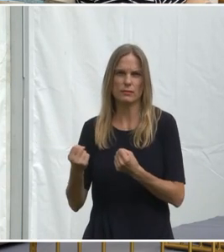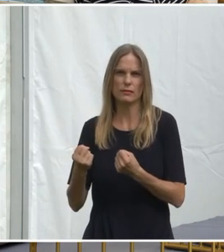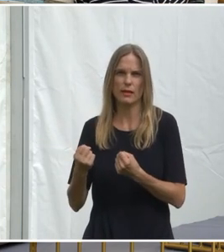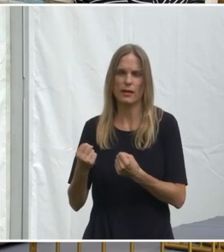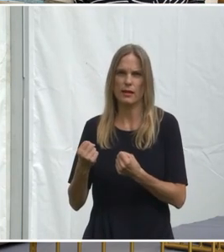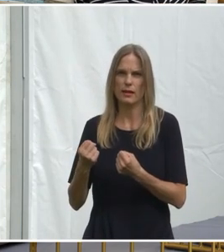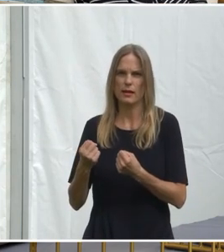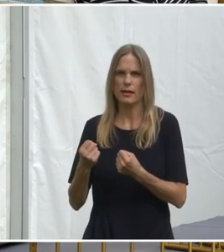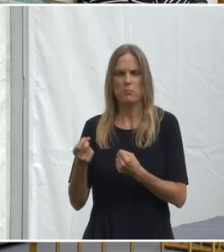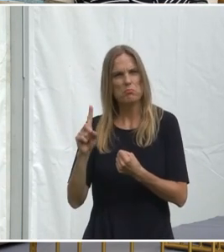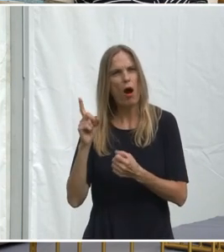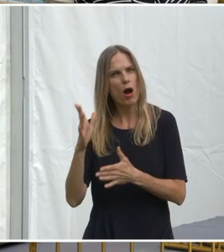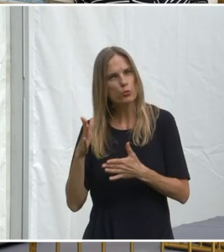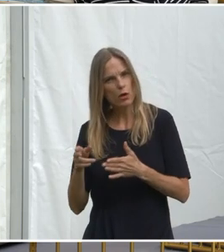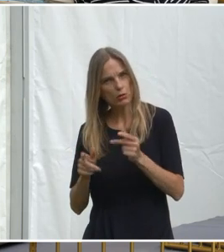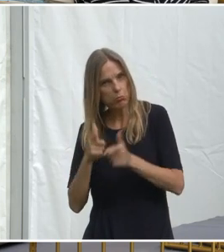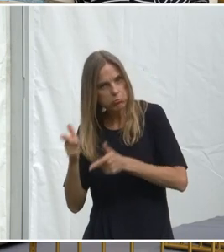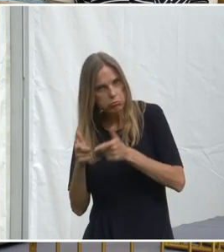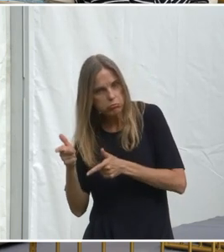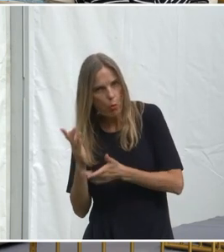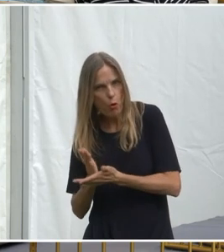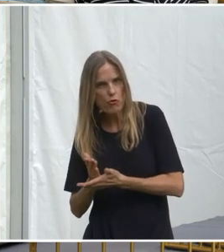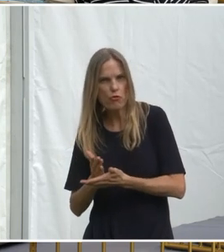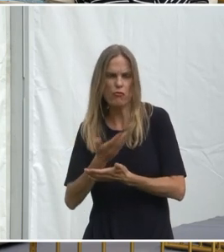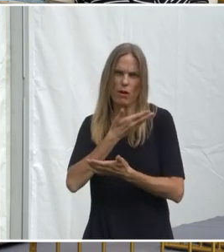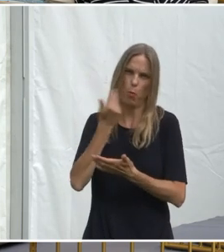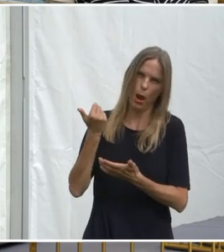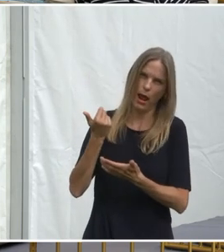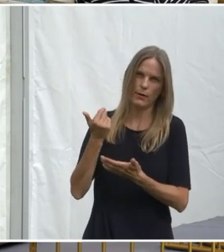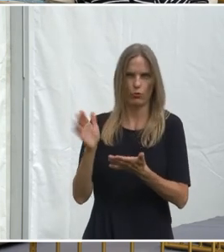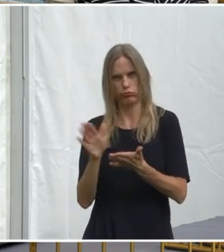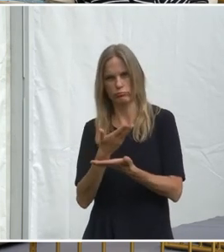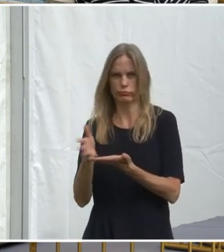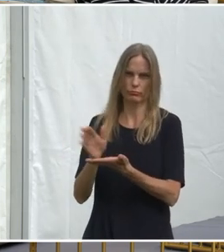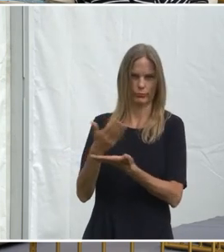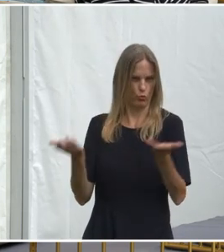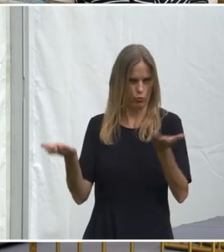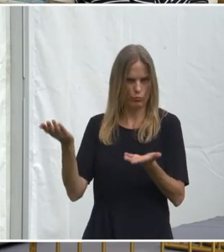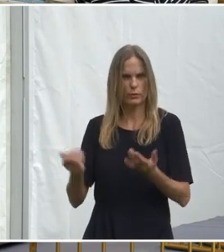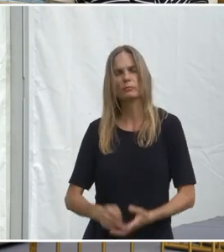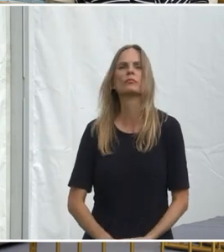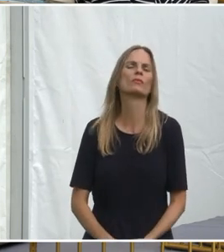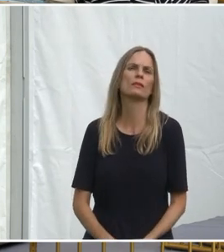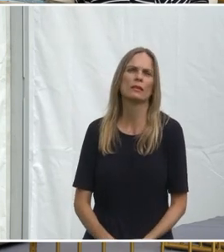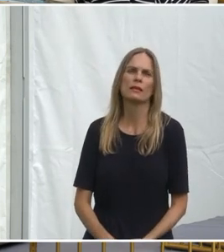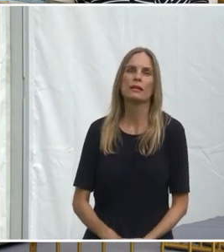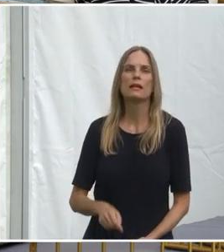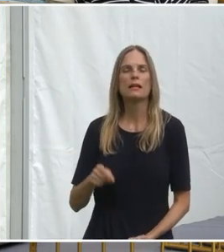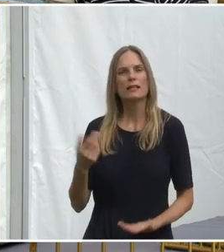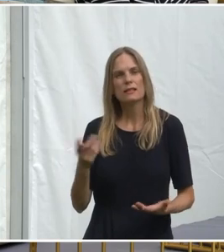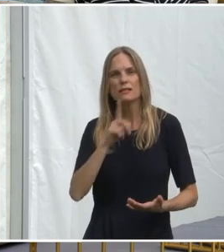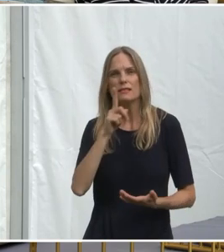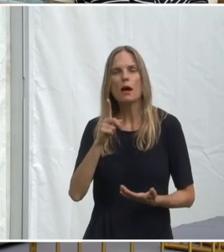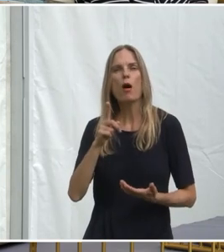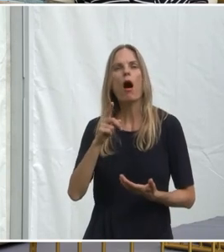ground something that this is really true and this is not true, this is fake. And with this generative AI, it's